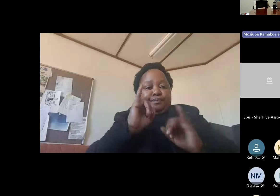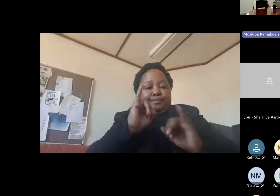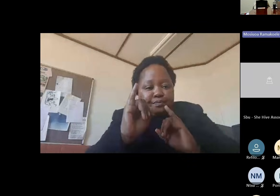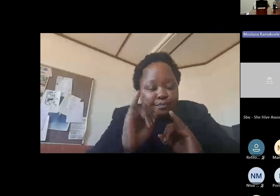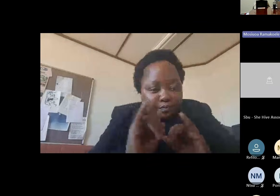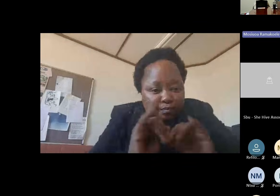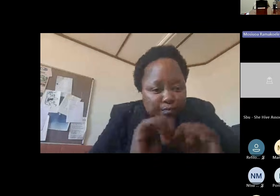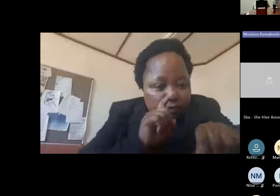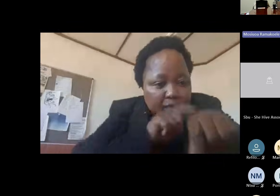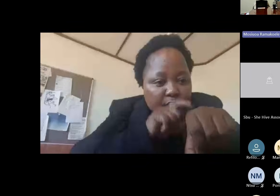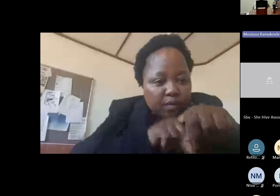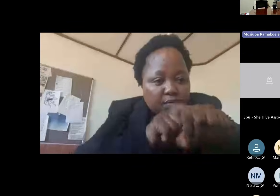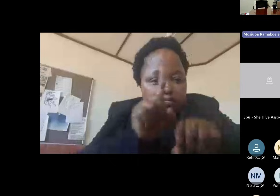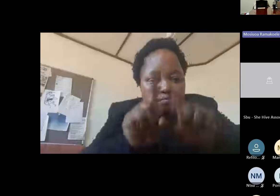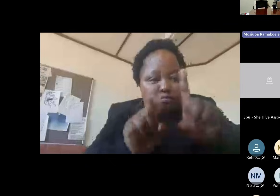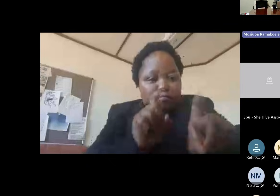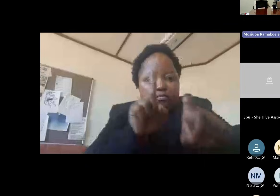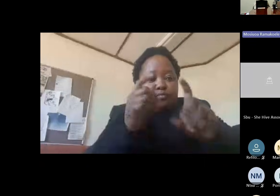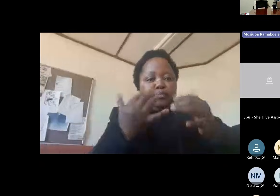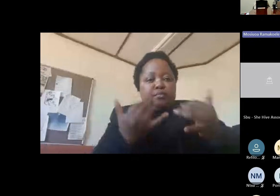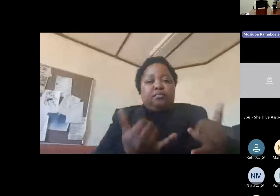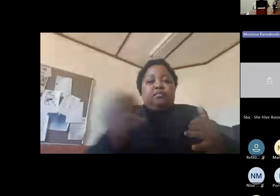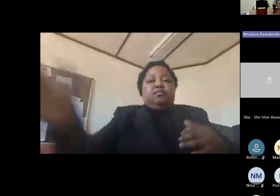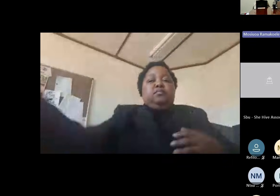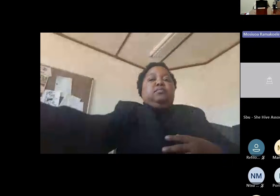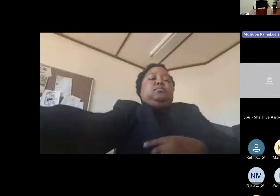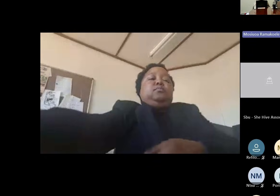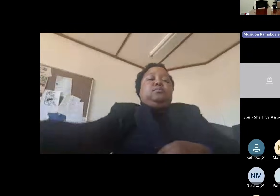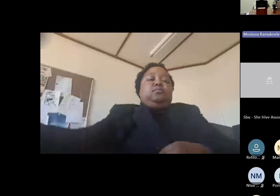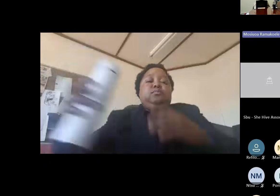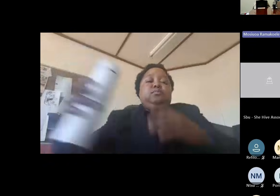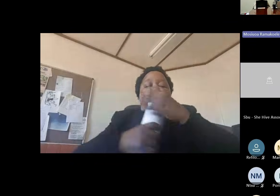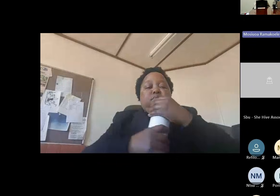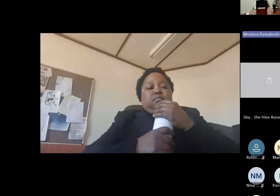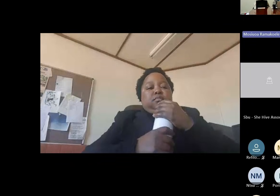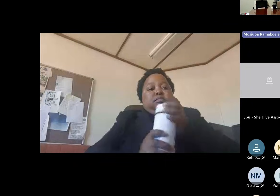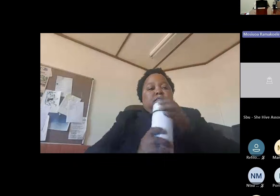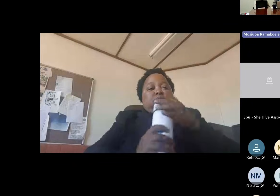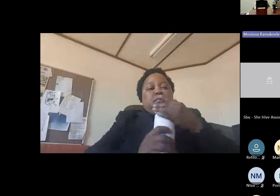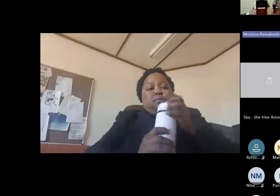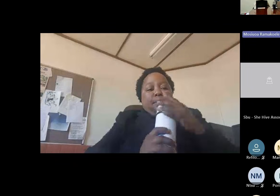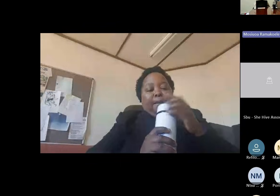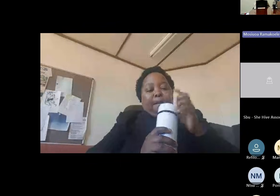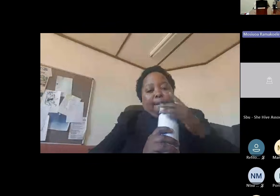just a quick round of what Mema Morao has talked about.